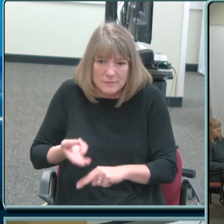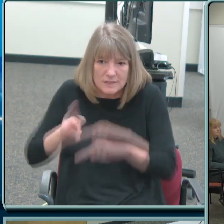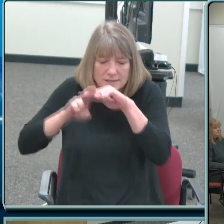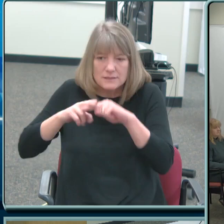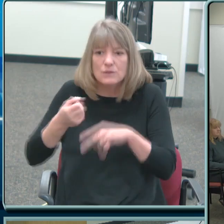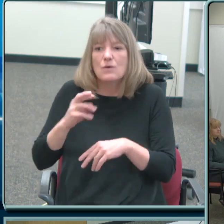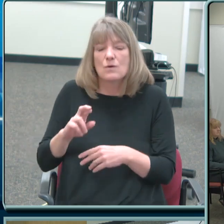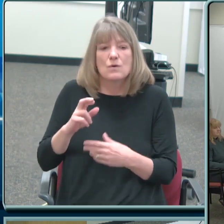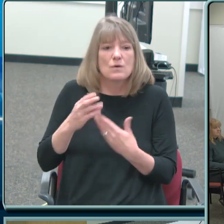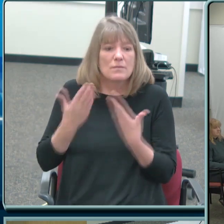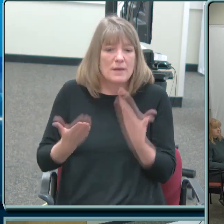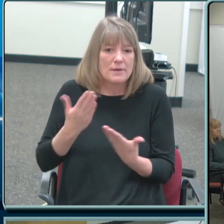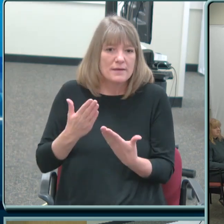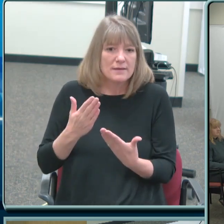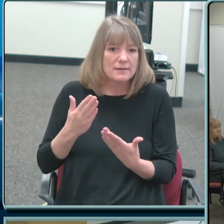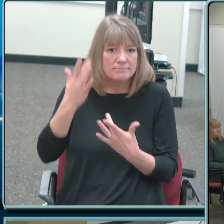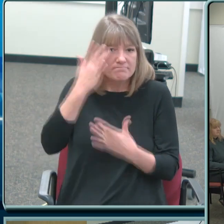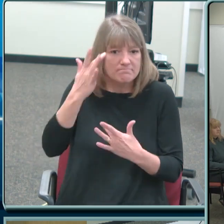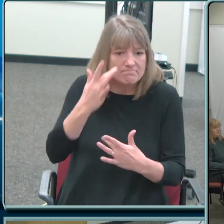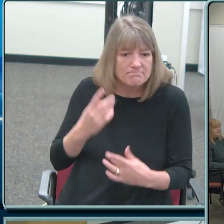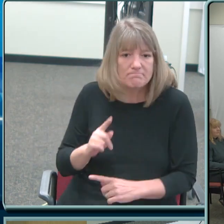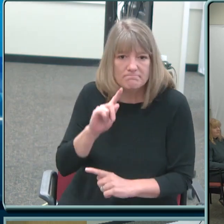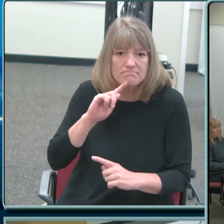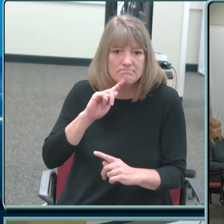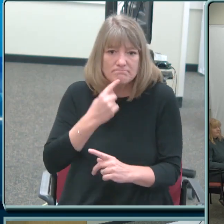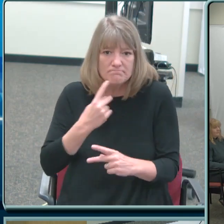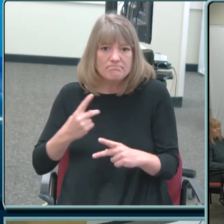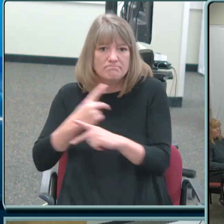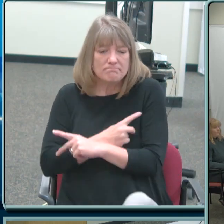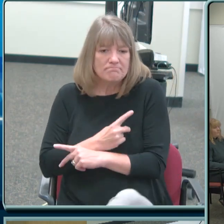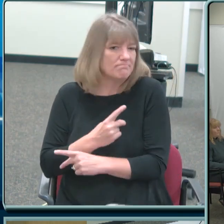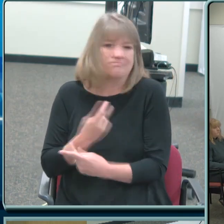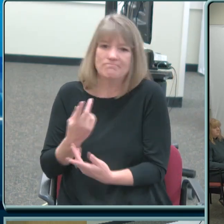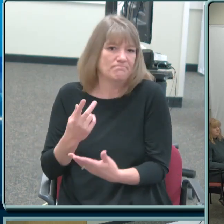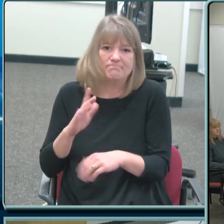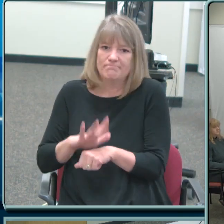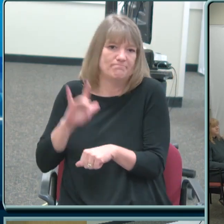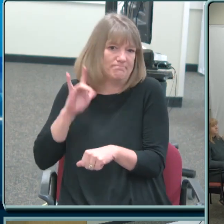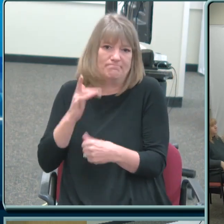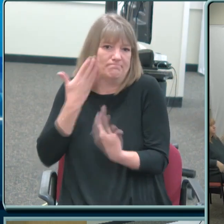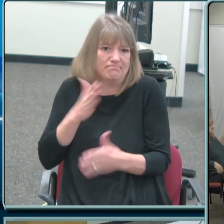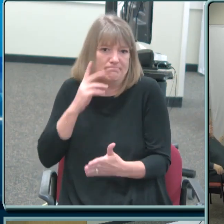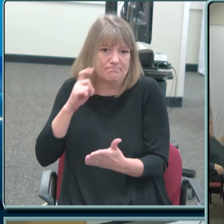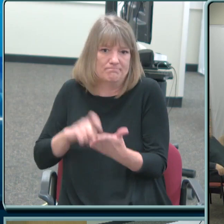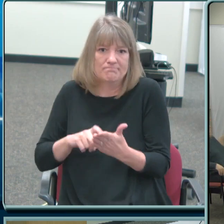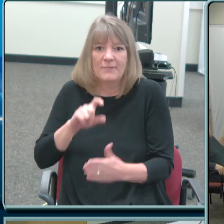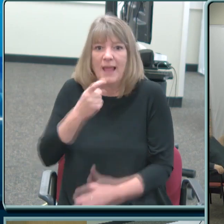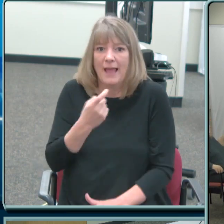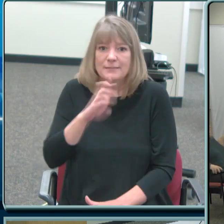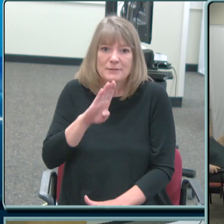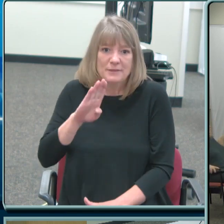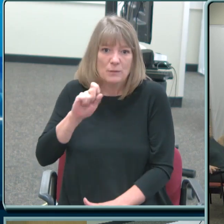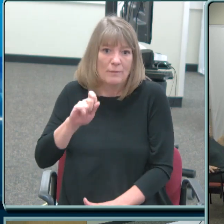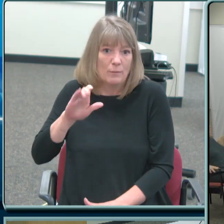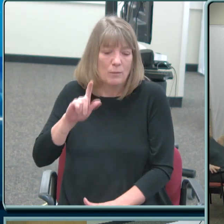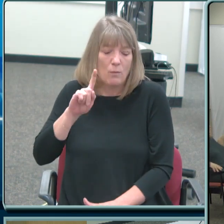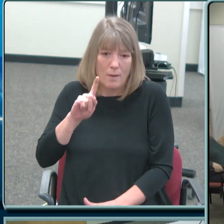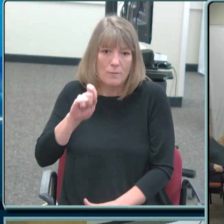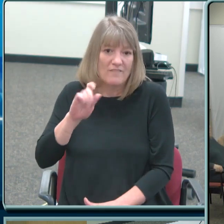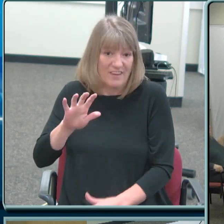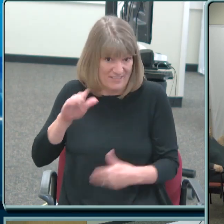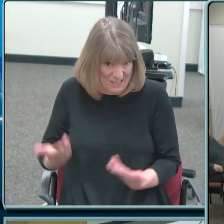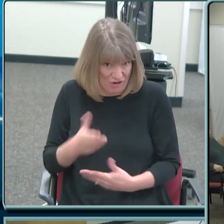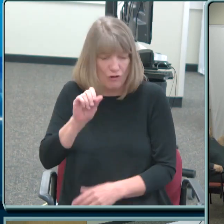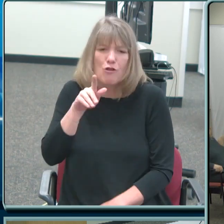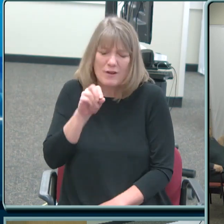wondering whether there might be more severe disease. It's just simply too early to tell. Are we going to have more XBB 1.5 in Colorado? Yes,